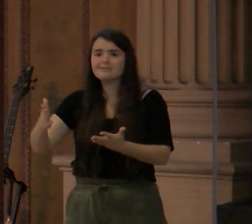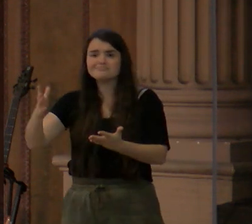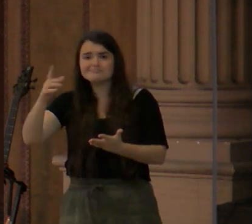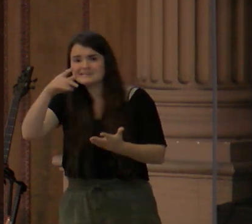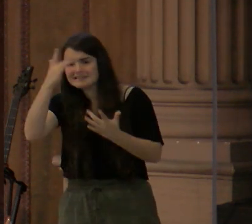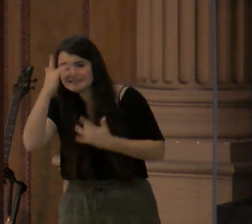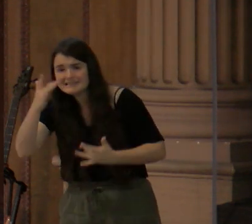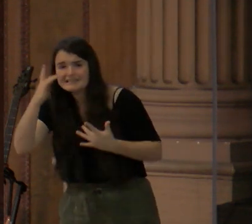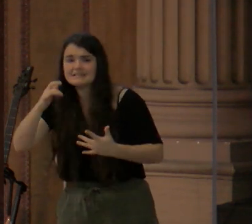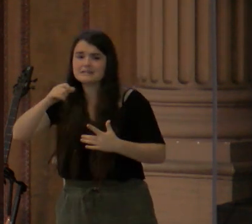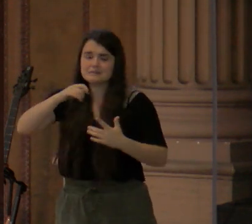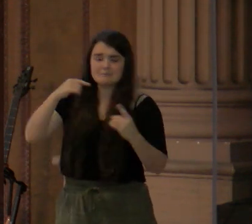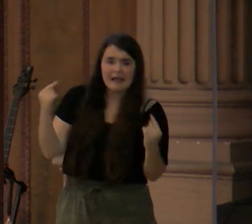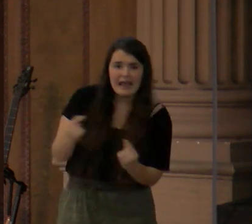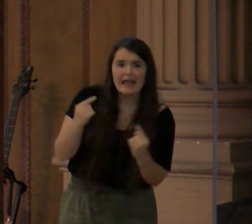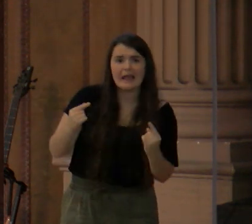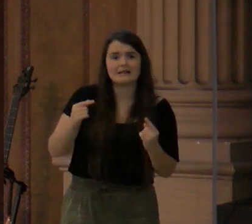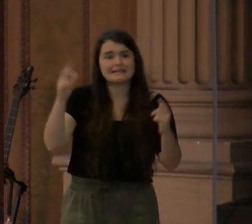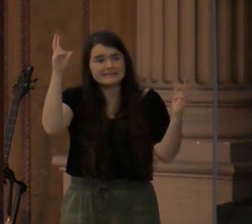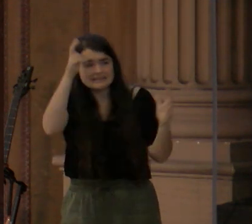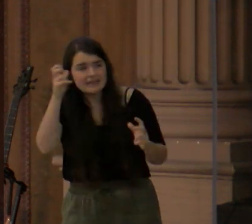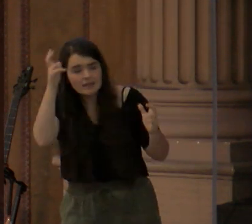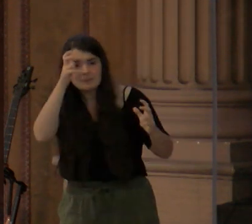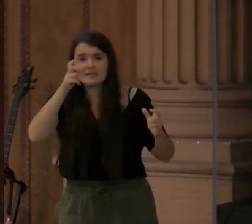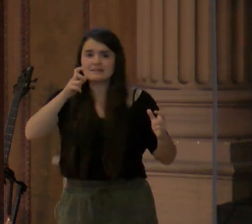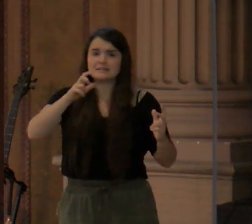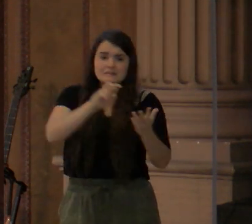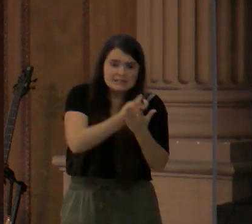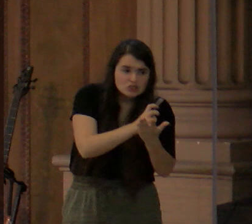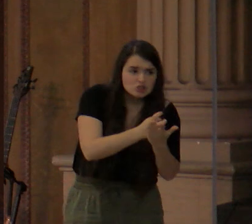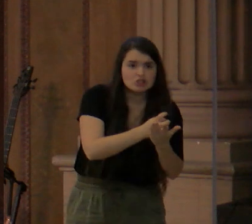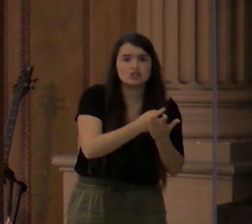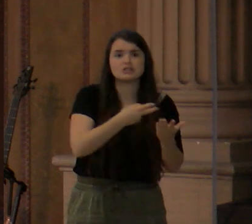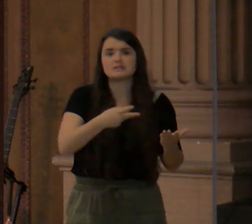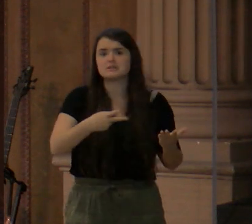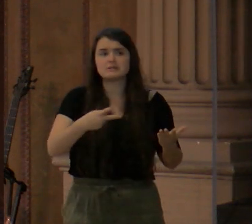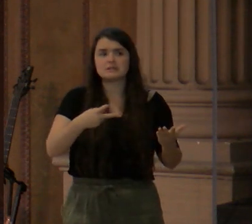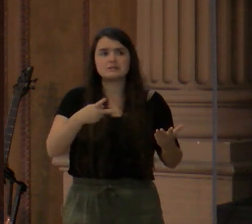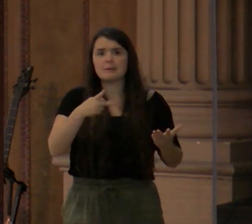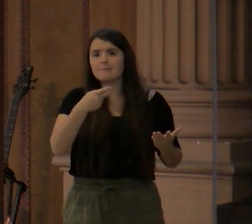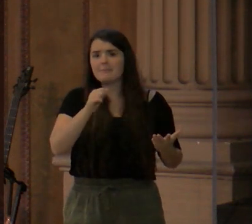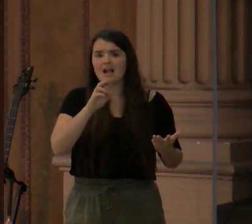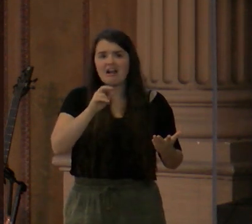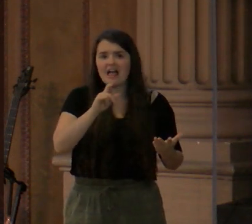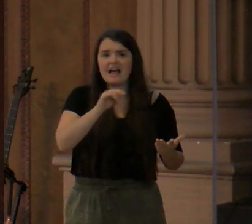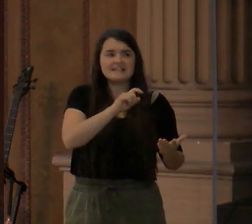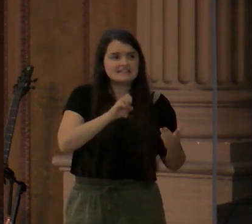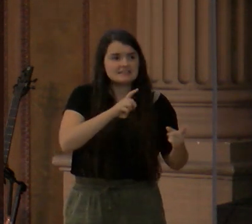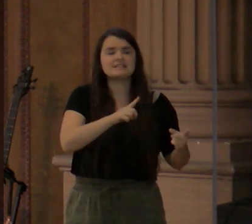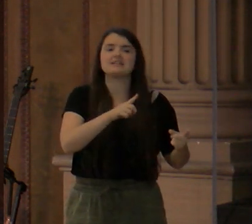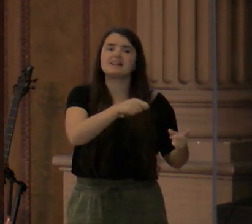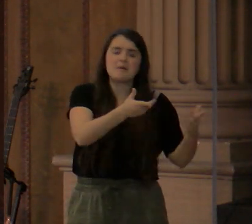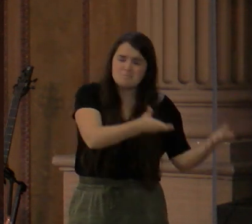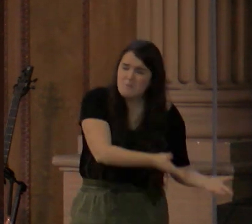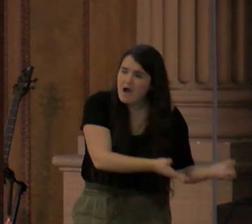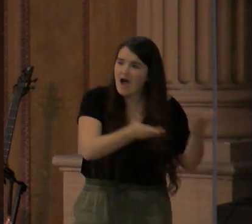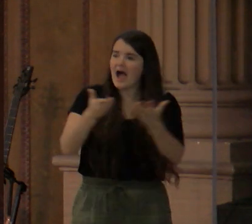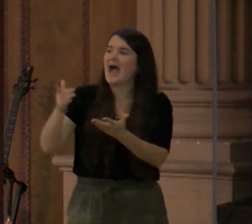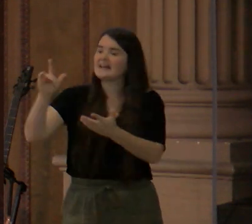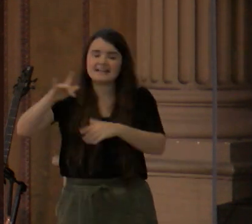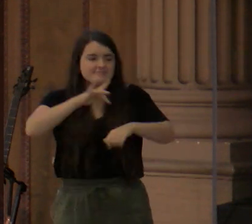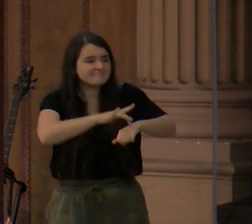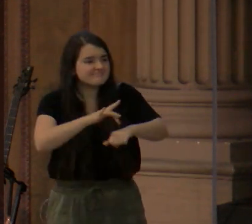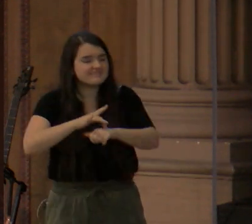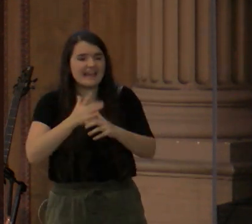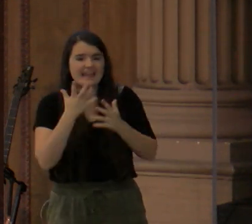those oppressed by demons, those having seizures and paralytics, and he healed them. And great crowds followed him from Galilee